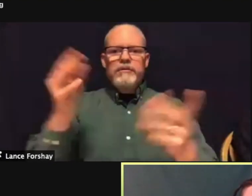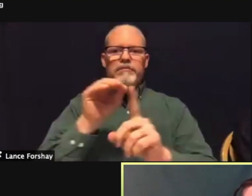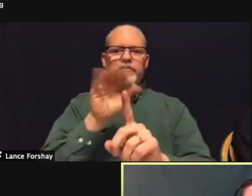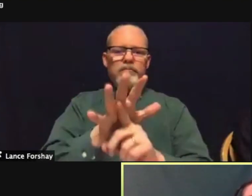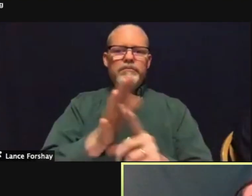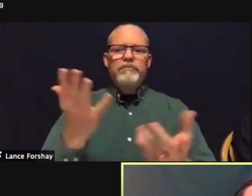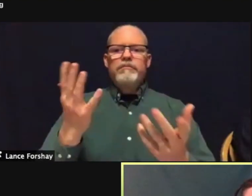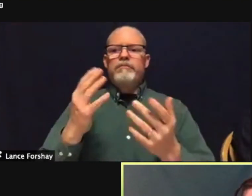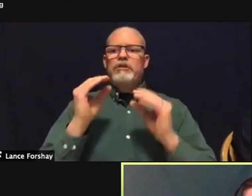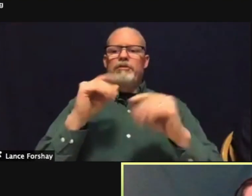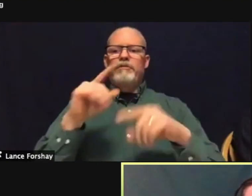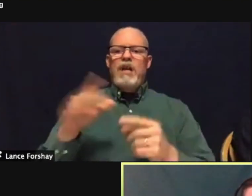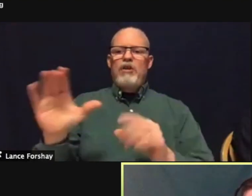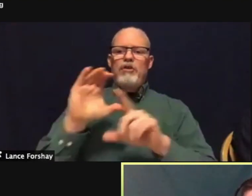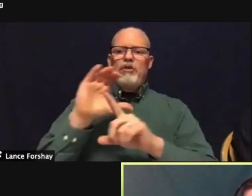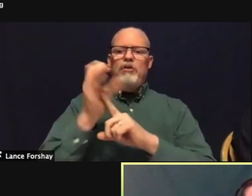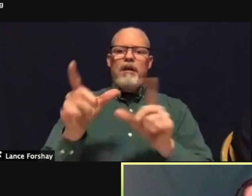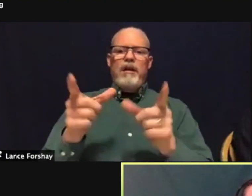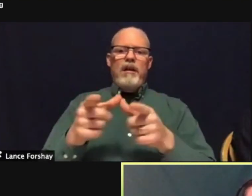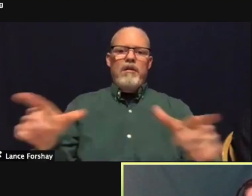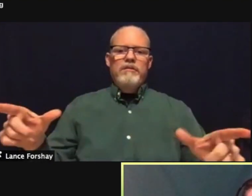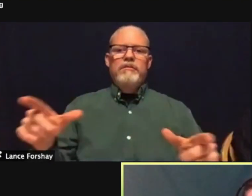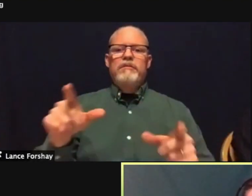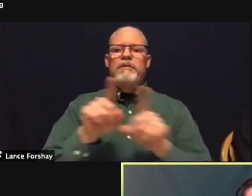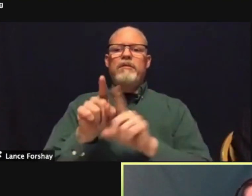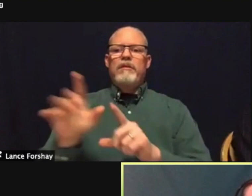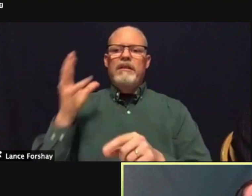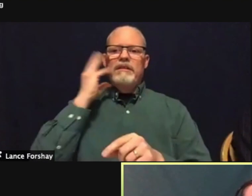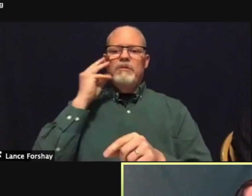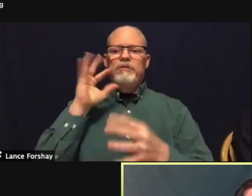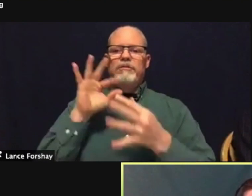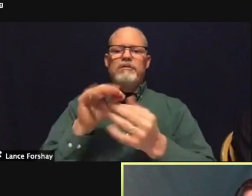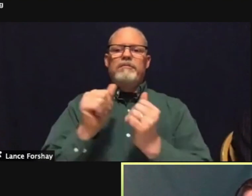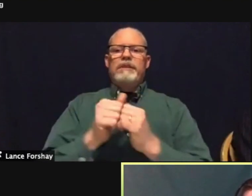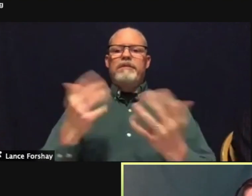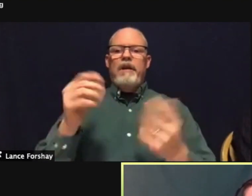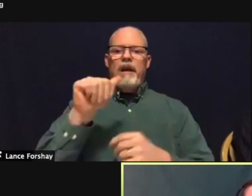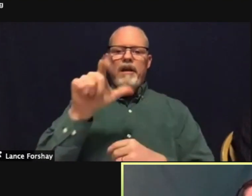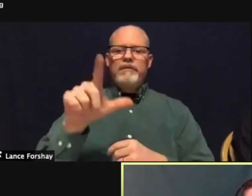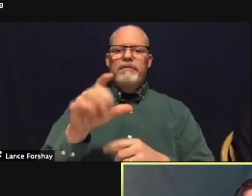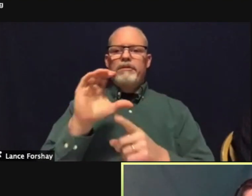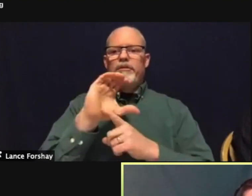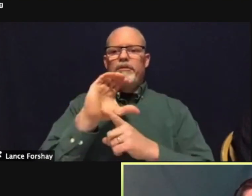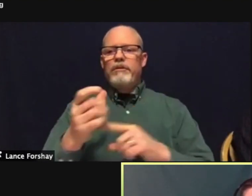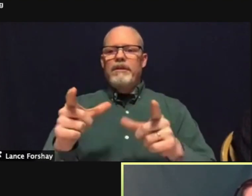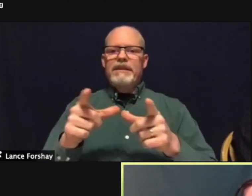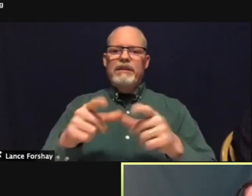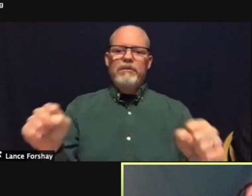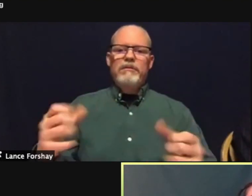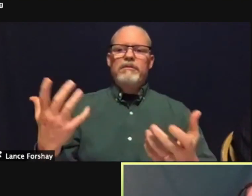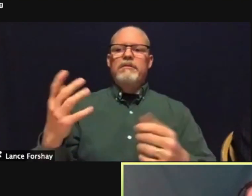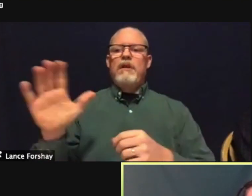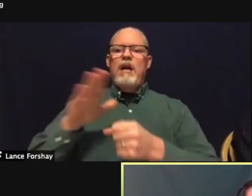unique, that focus on sign language, cultural experience, and linguistics, oppression.